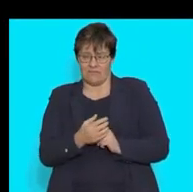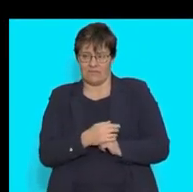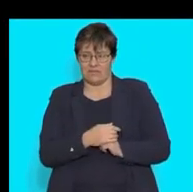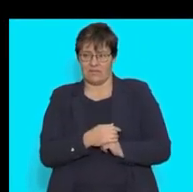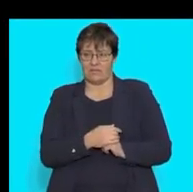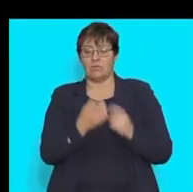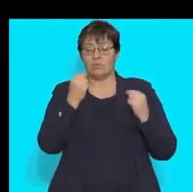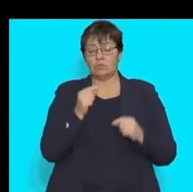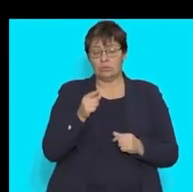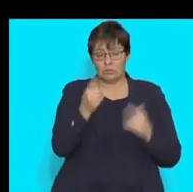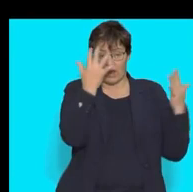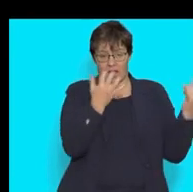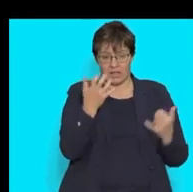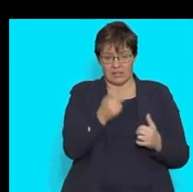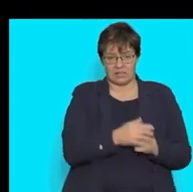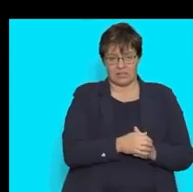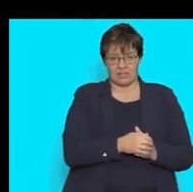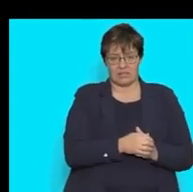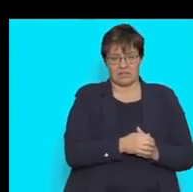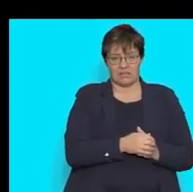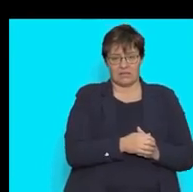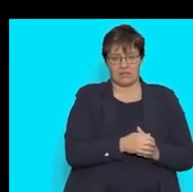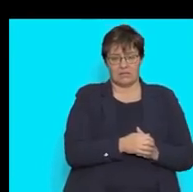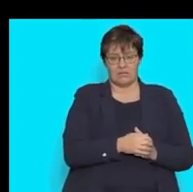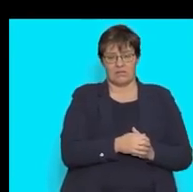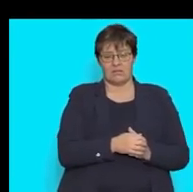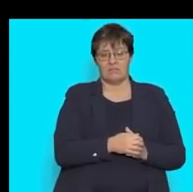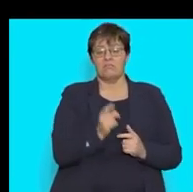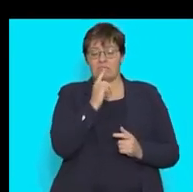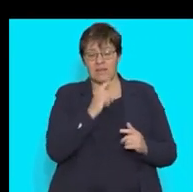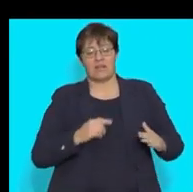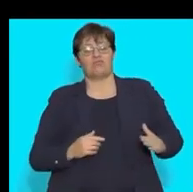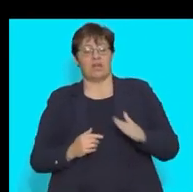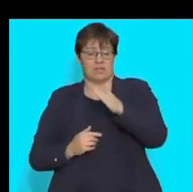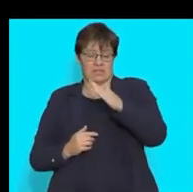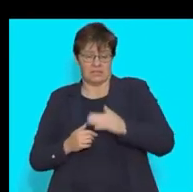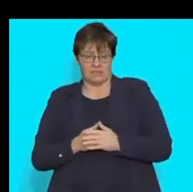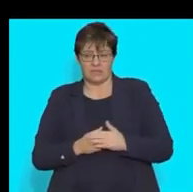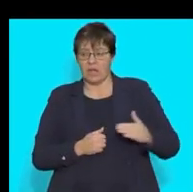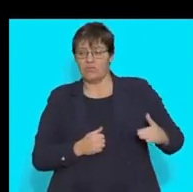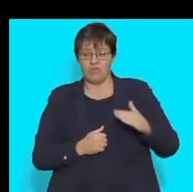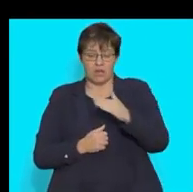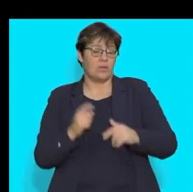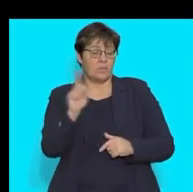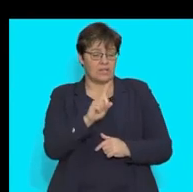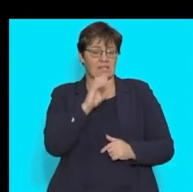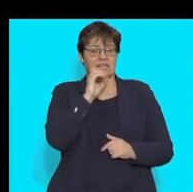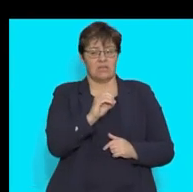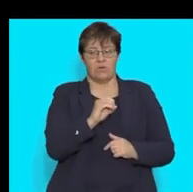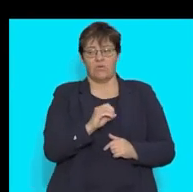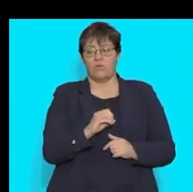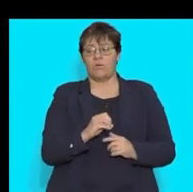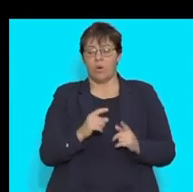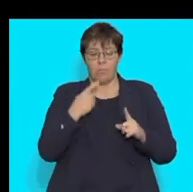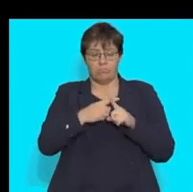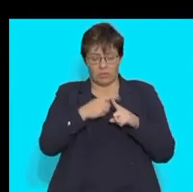you're doing that sort of calculation, what you've got to look at is the gradient. And the gradient over here is zero, and it's